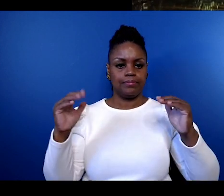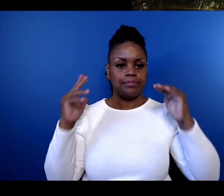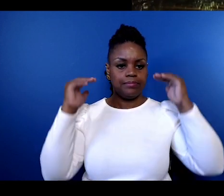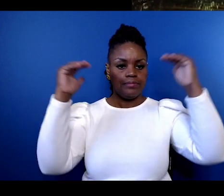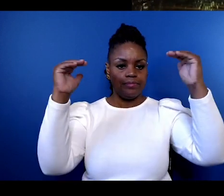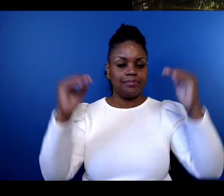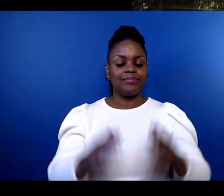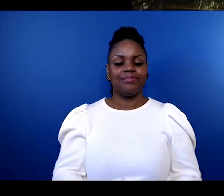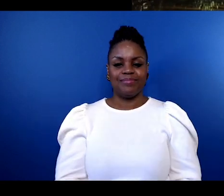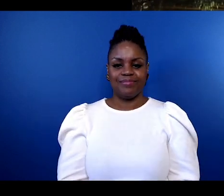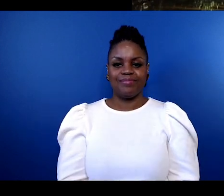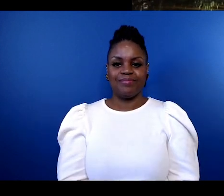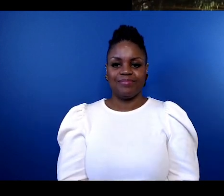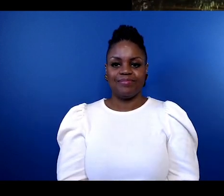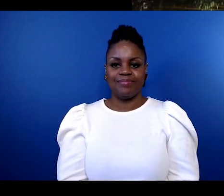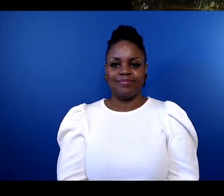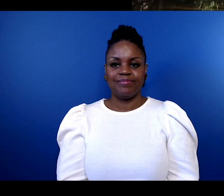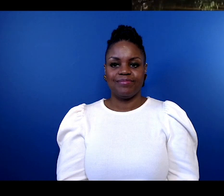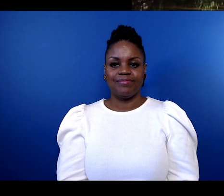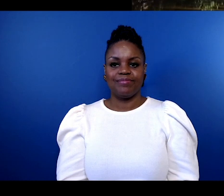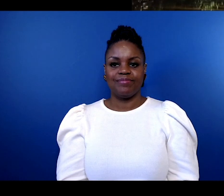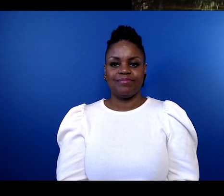Allowing the belly to rise as you inhale